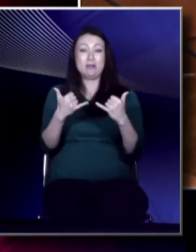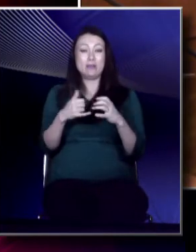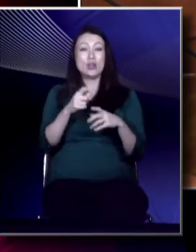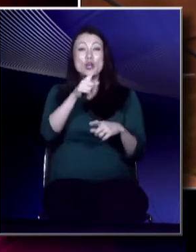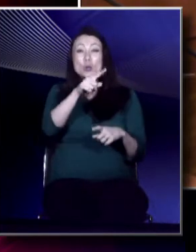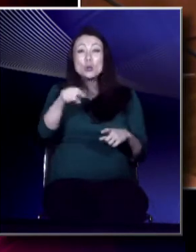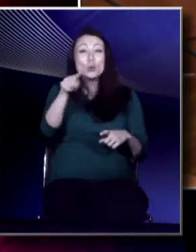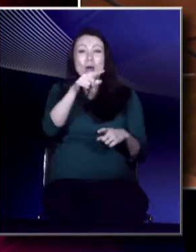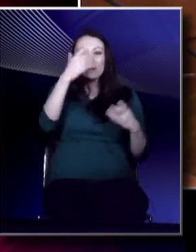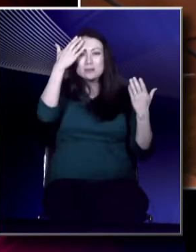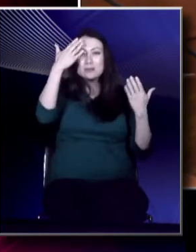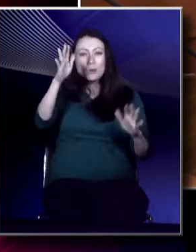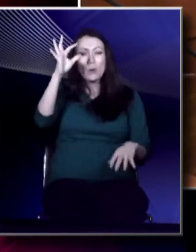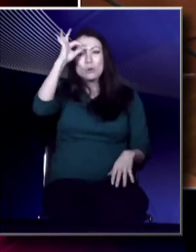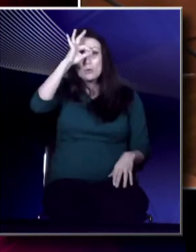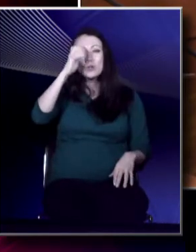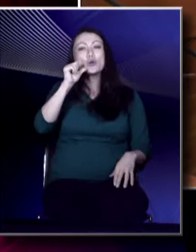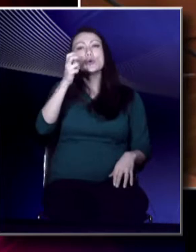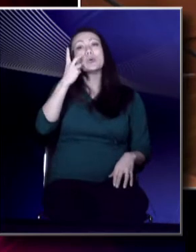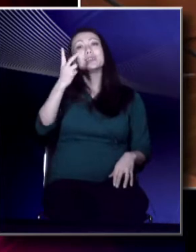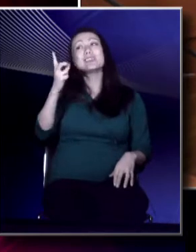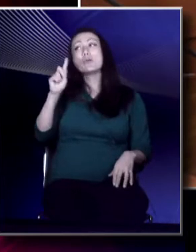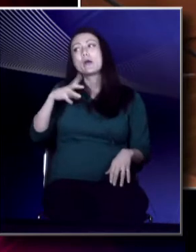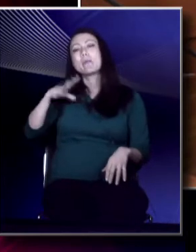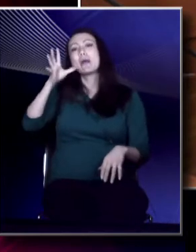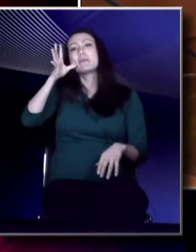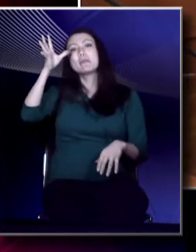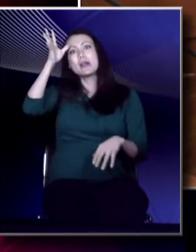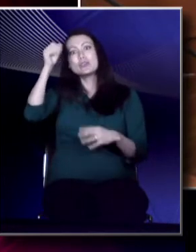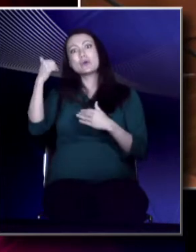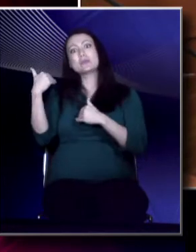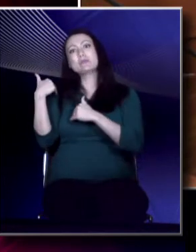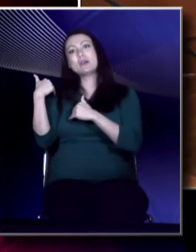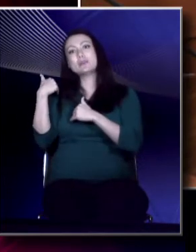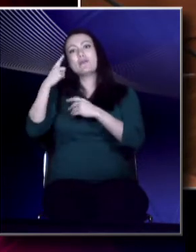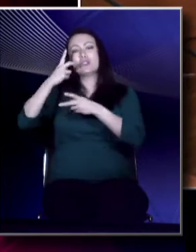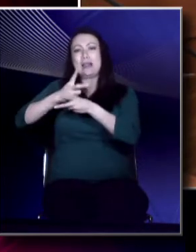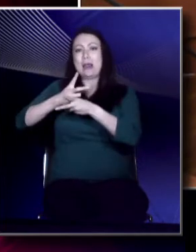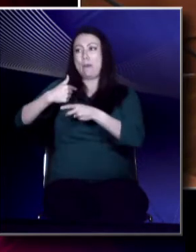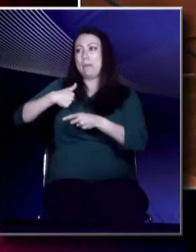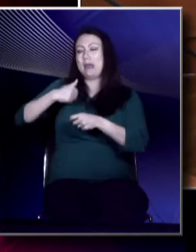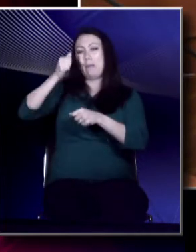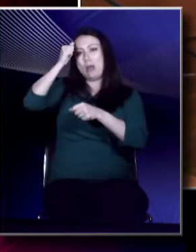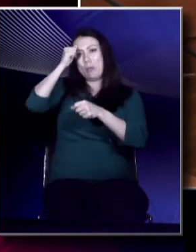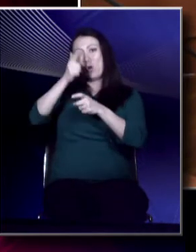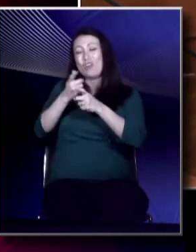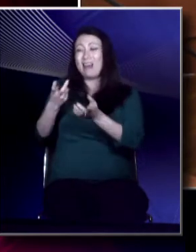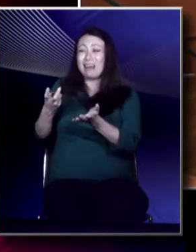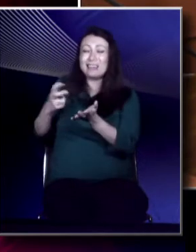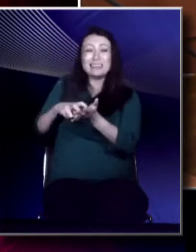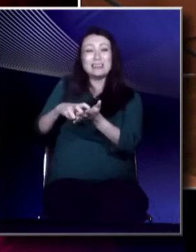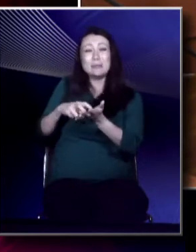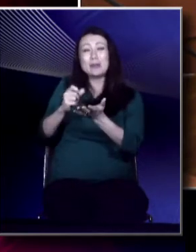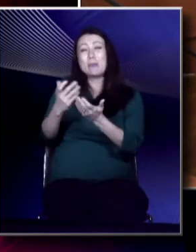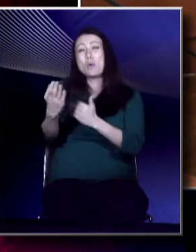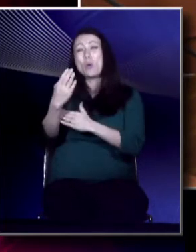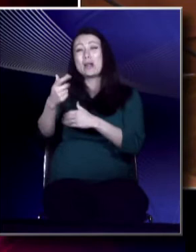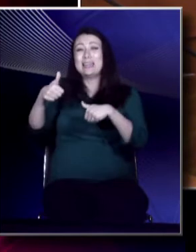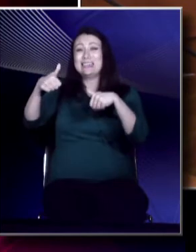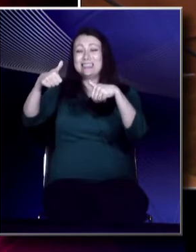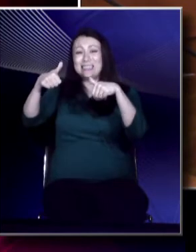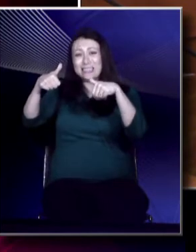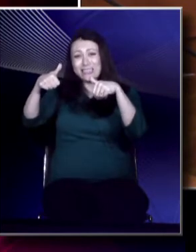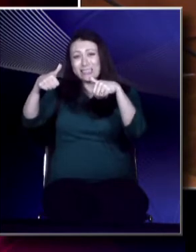don't see the parts where my parents who are responsible for taking care of me and my brother are up to early hours of the morning, sacrificing their